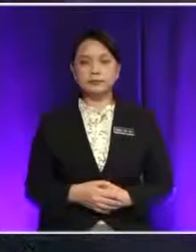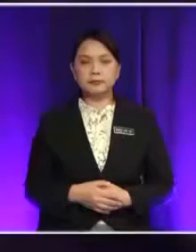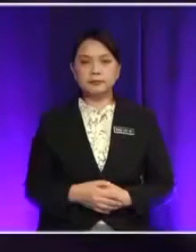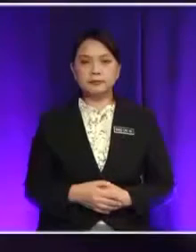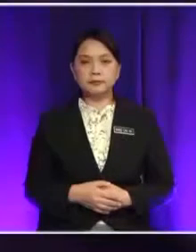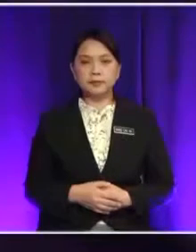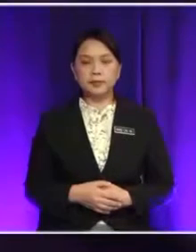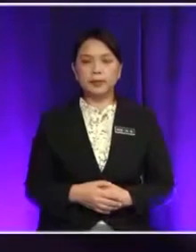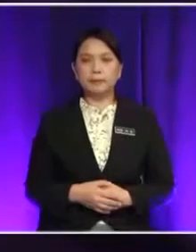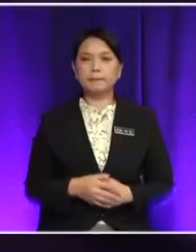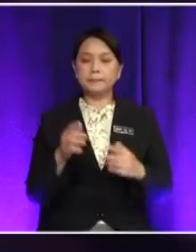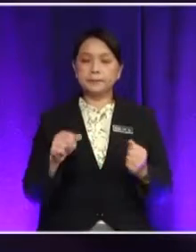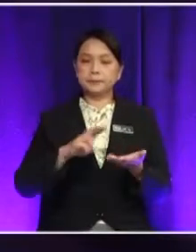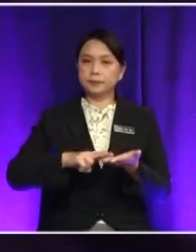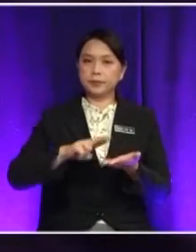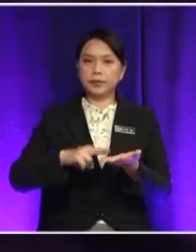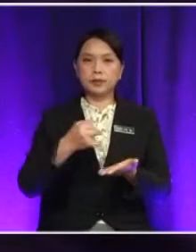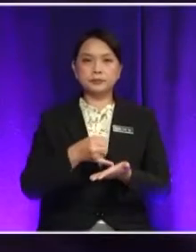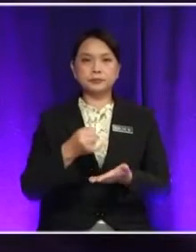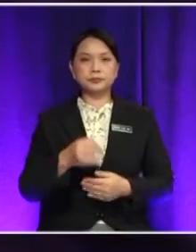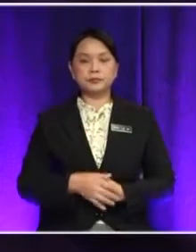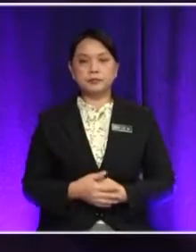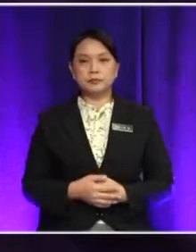Soleha? Read the sentence.